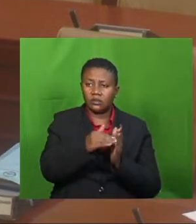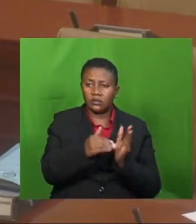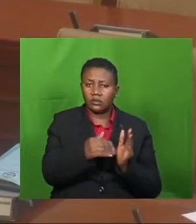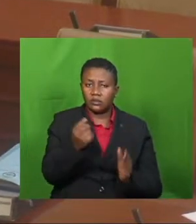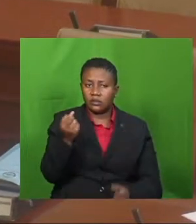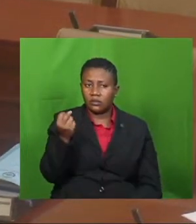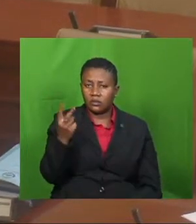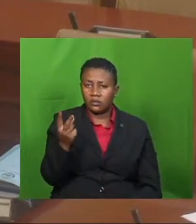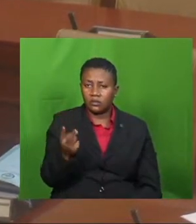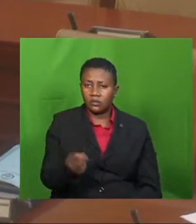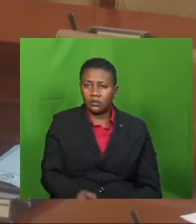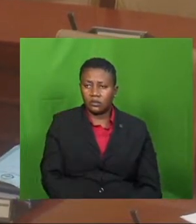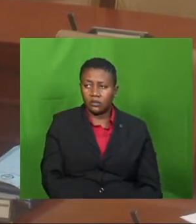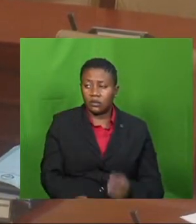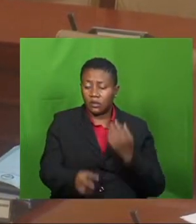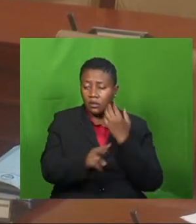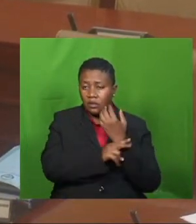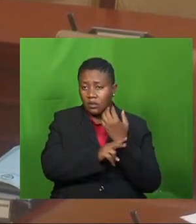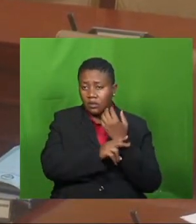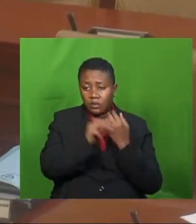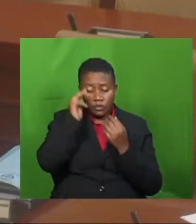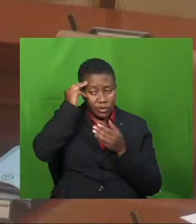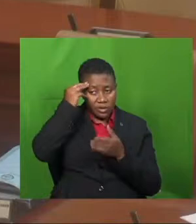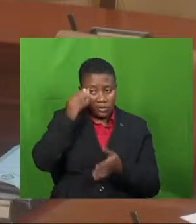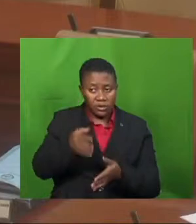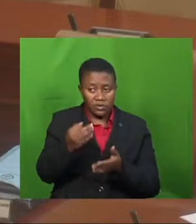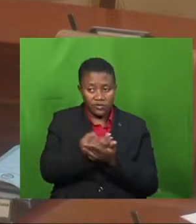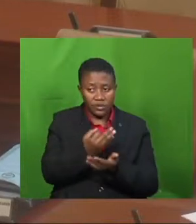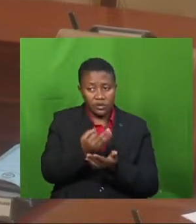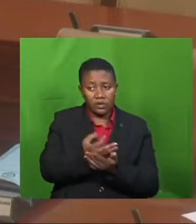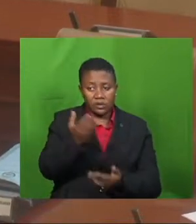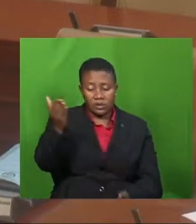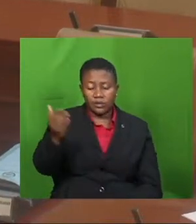Be taken by the Deputy Minister of Finance. Sorry.